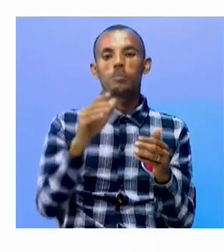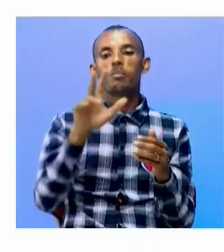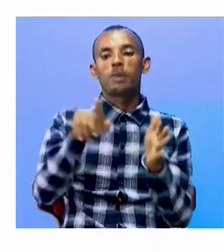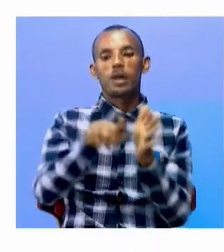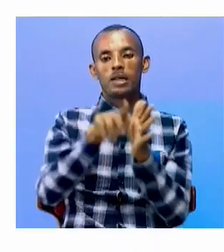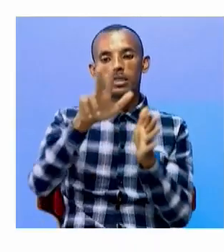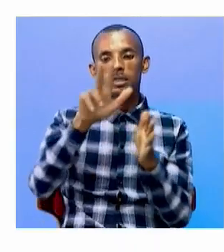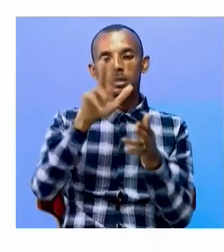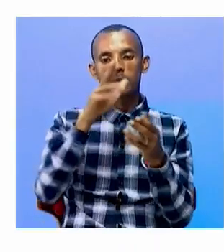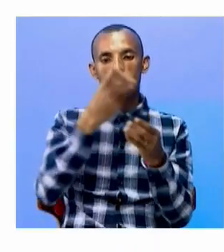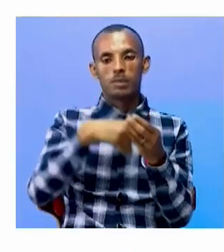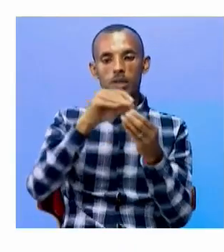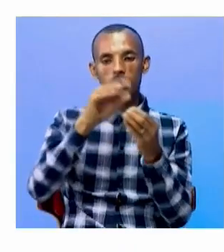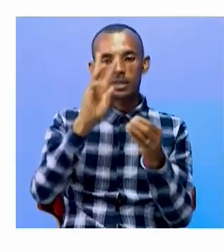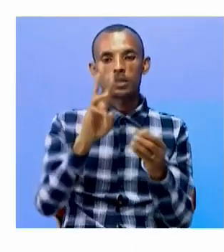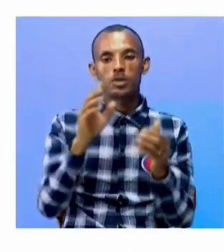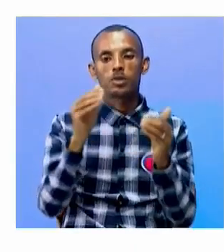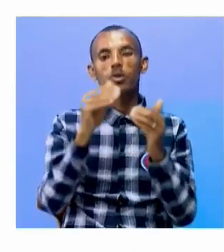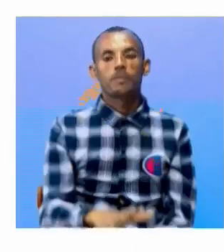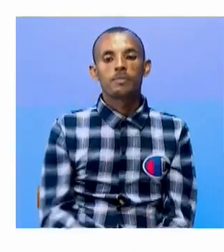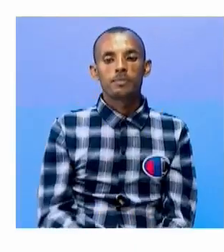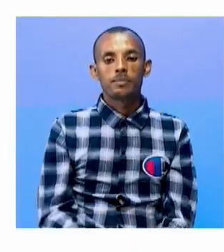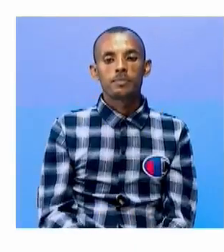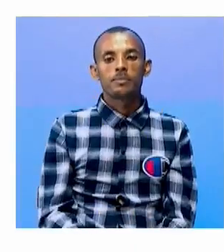here. On the other side, you have 5.